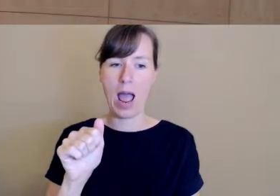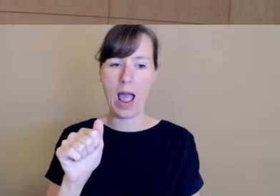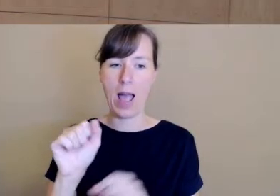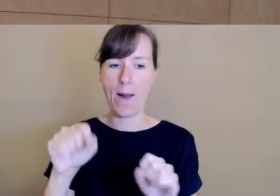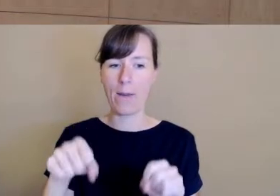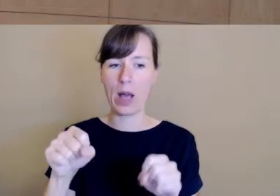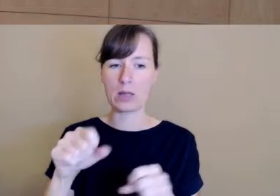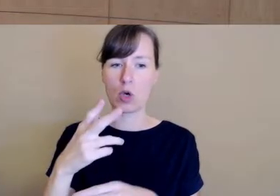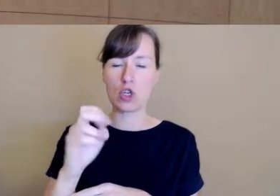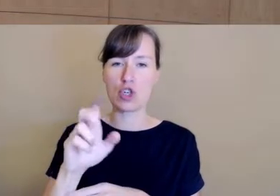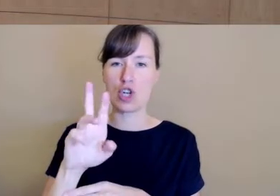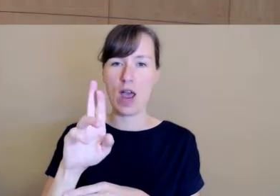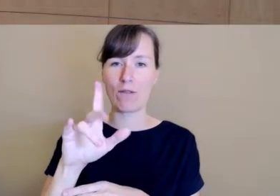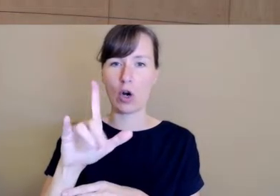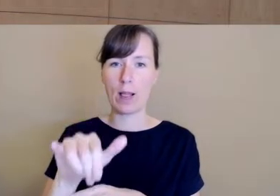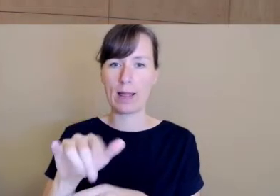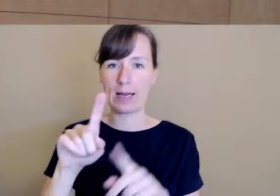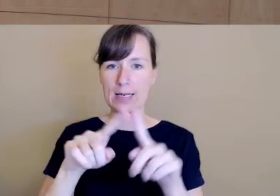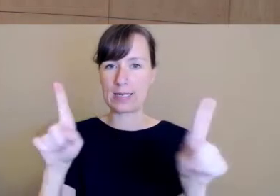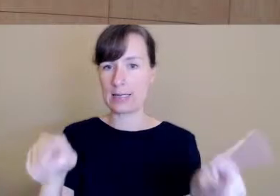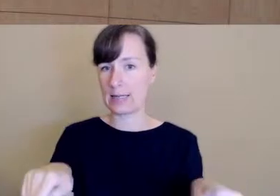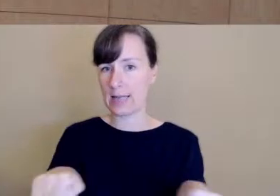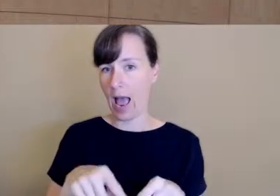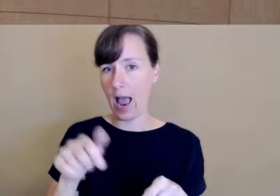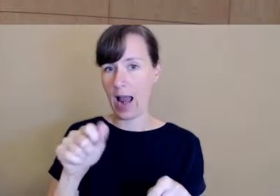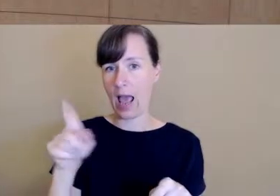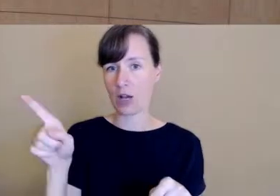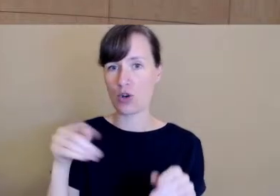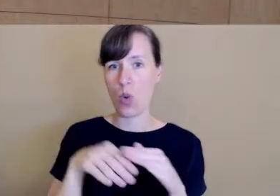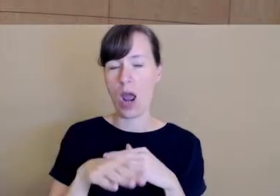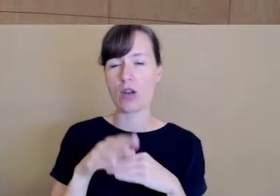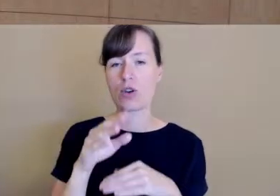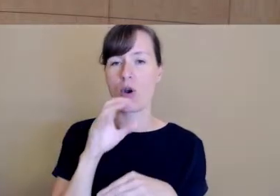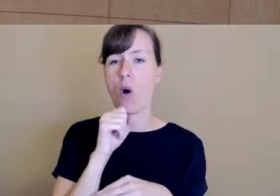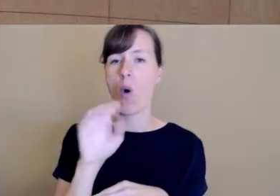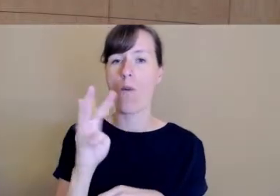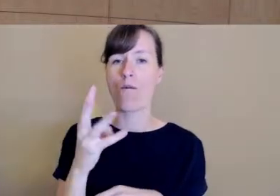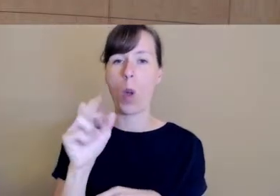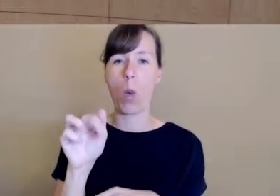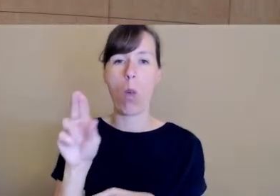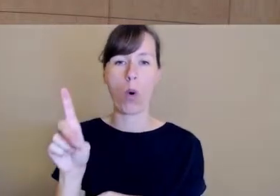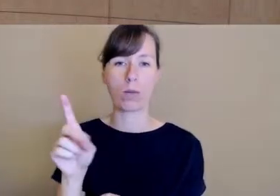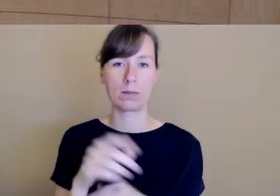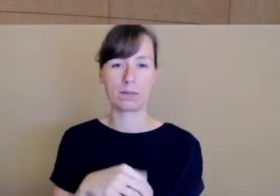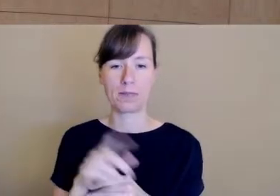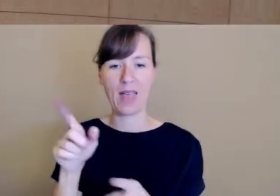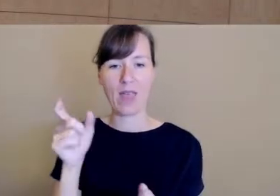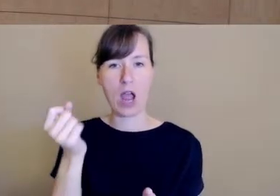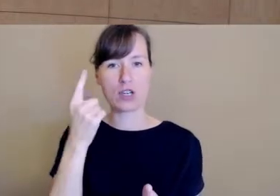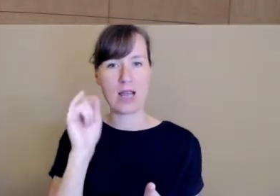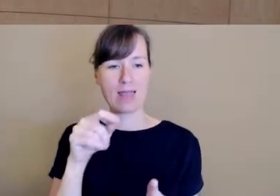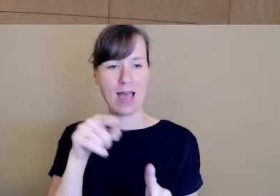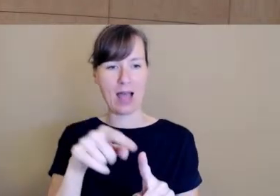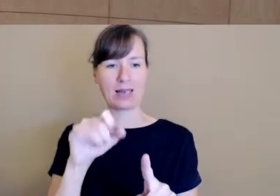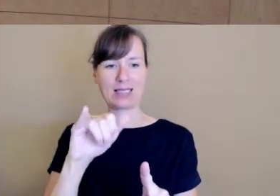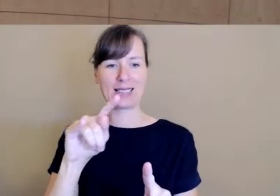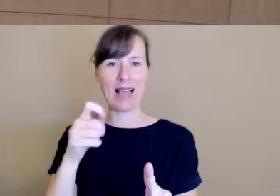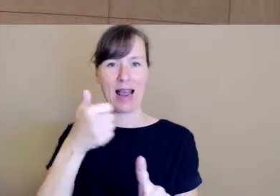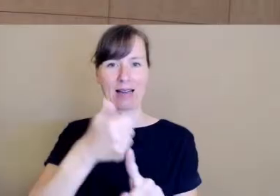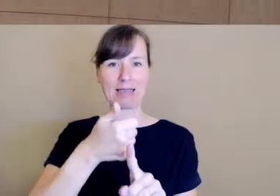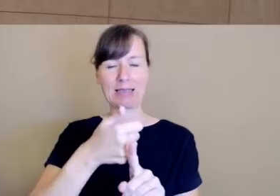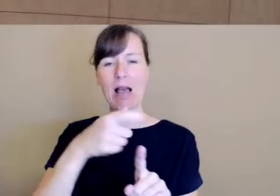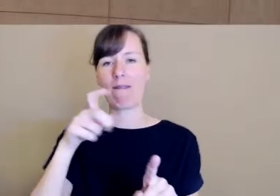Cheverly sign as you enter the Old Fourth Ward, since they understood that the site itself needed